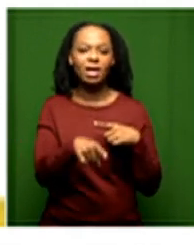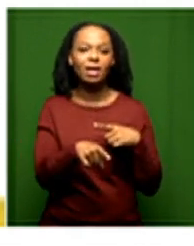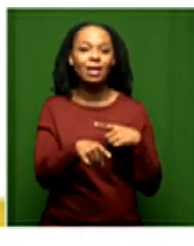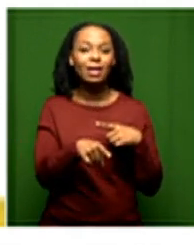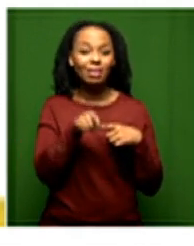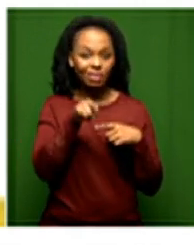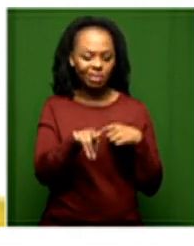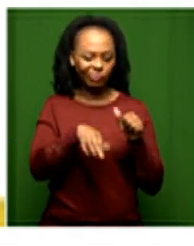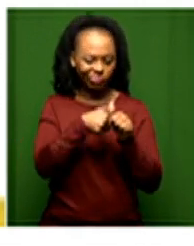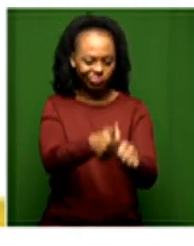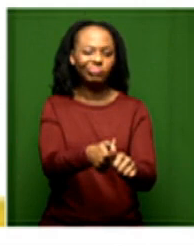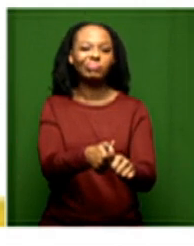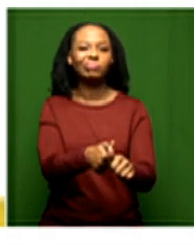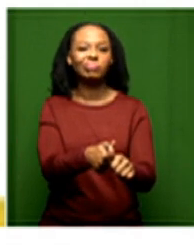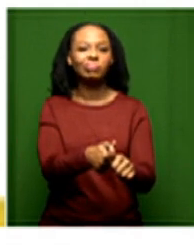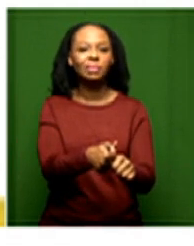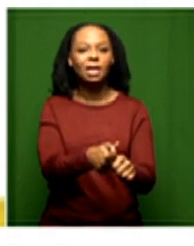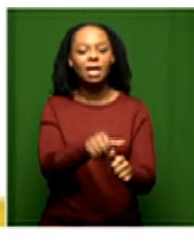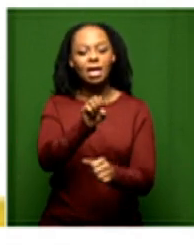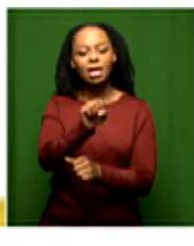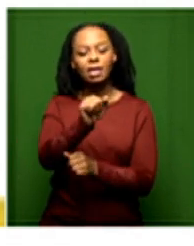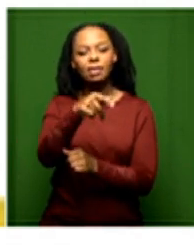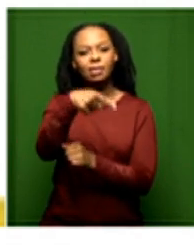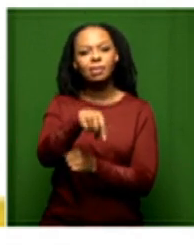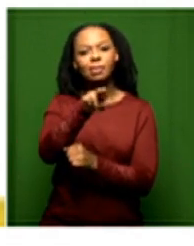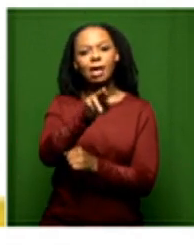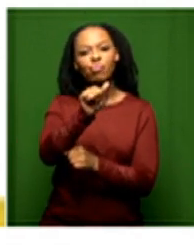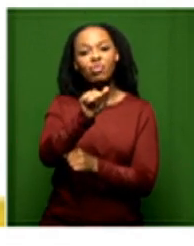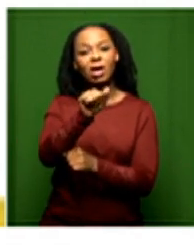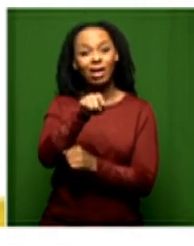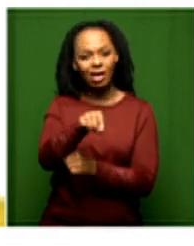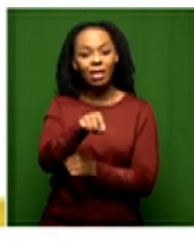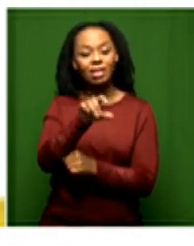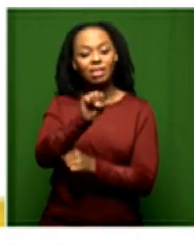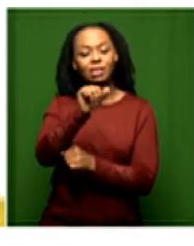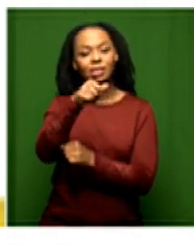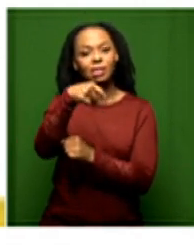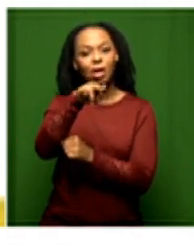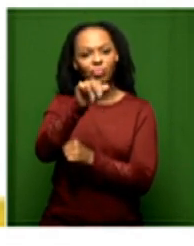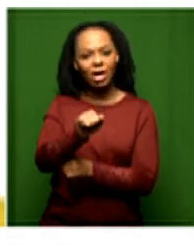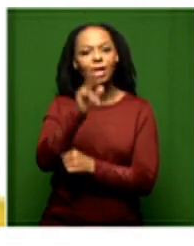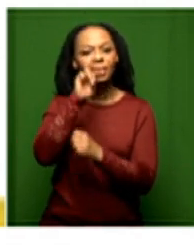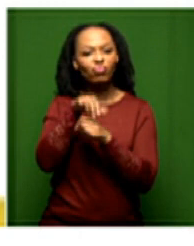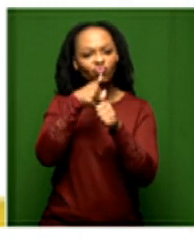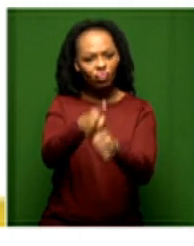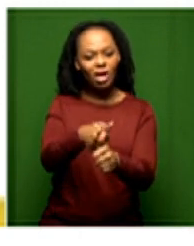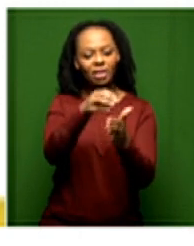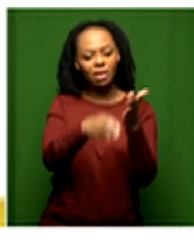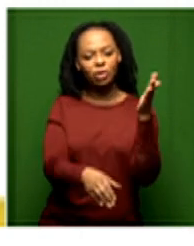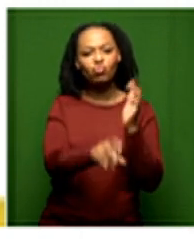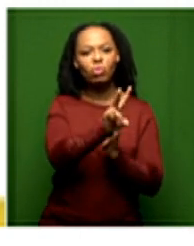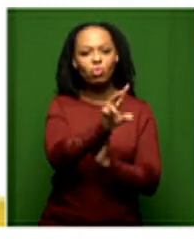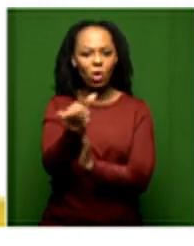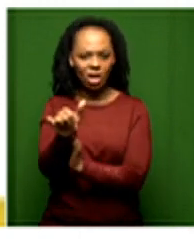go through the SABRA. SABRA has to do what we call Section 21, process